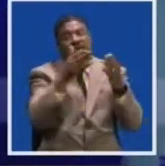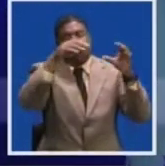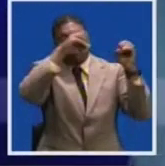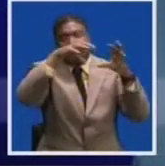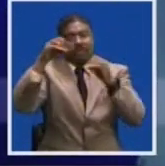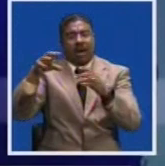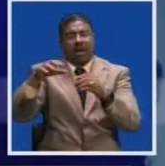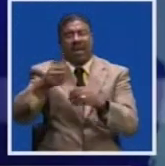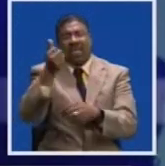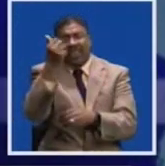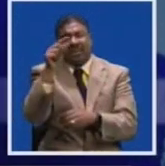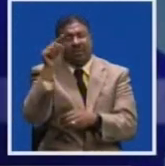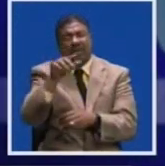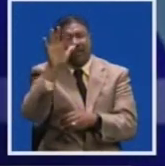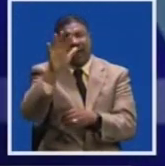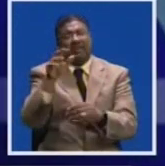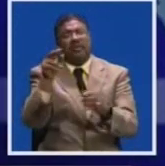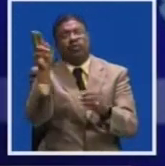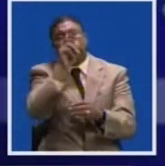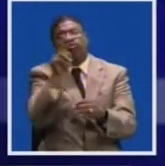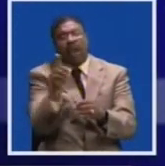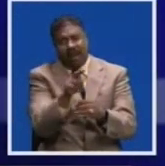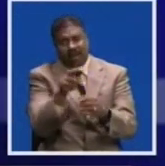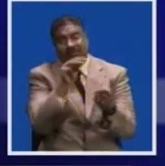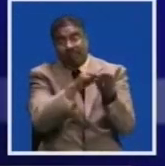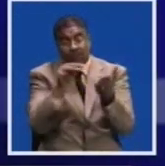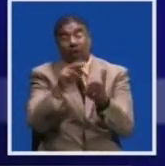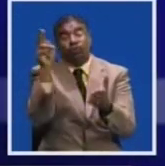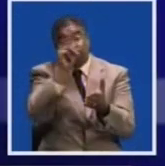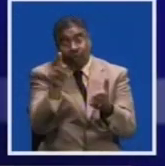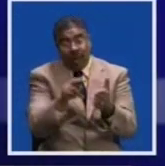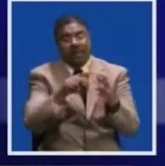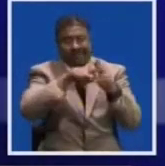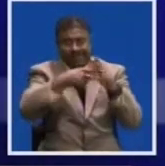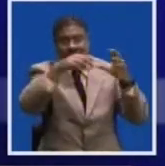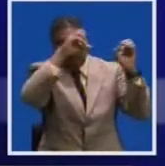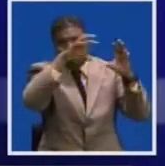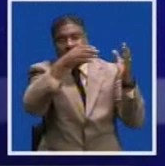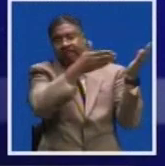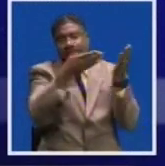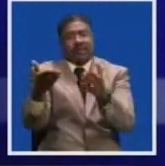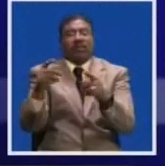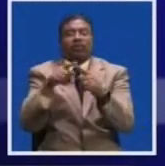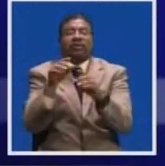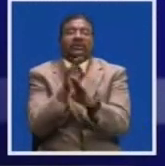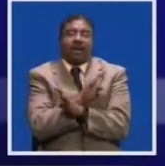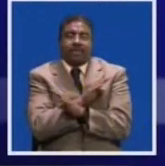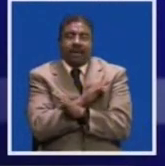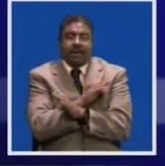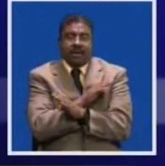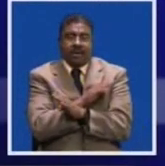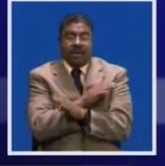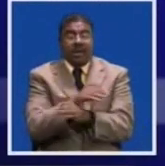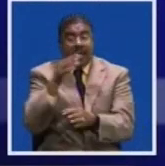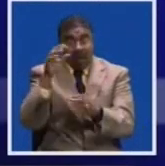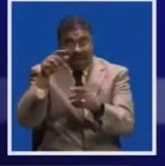of $13.5 million United States dollars. Mr. Nkua says with the inclusion of transmission charges, the cost will go up to